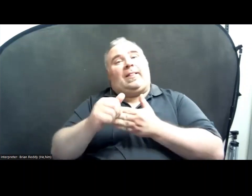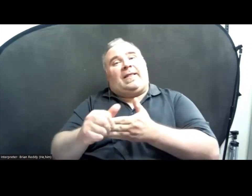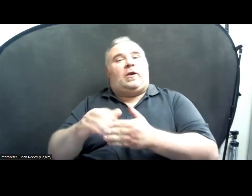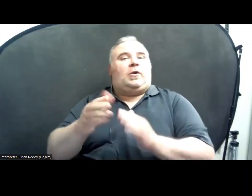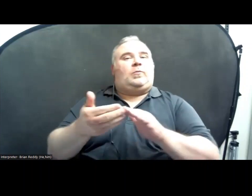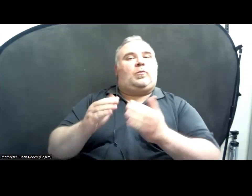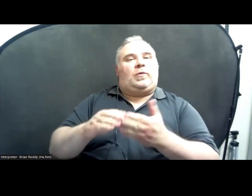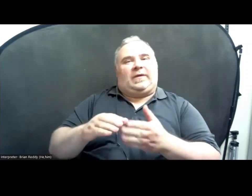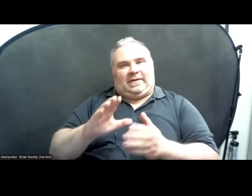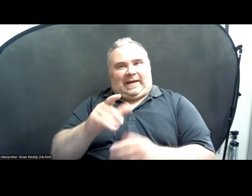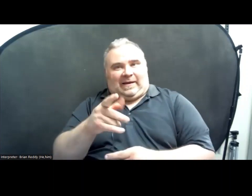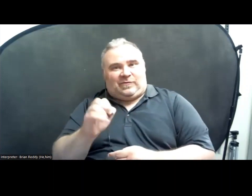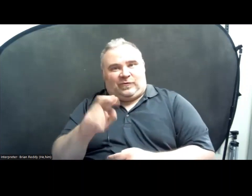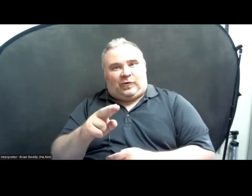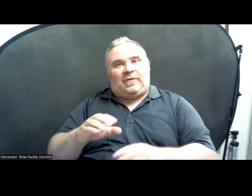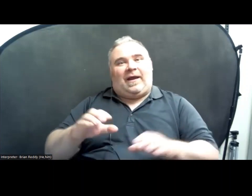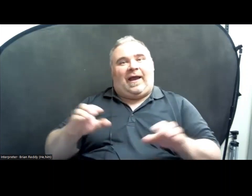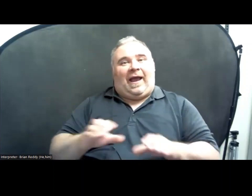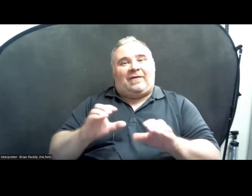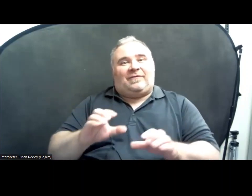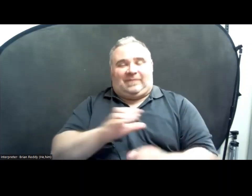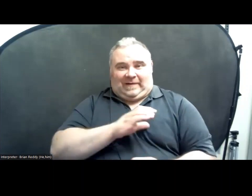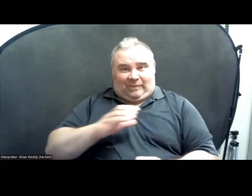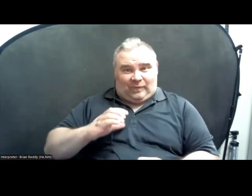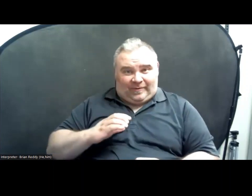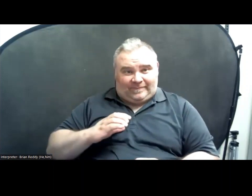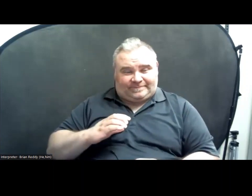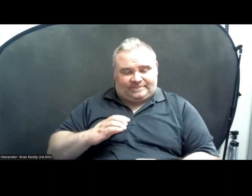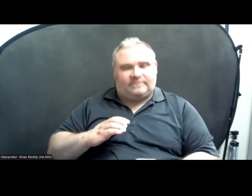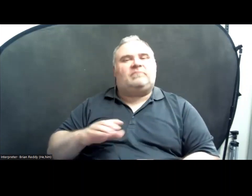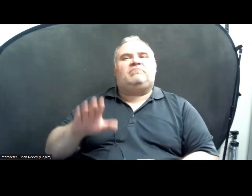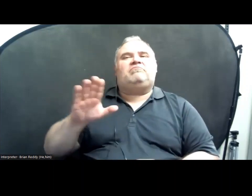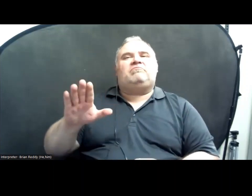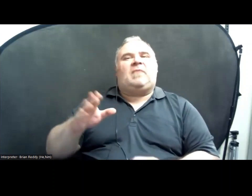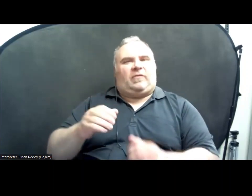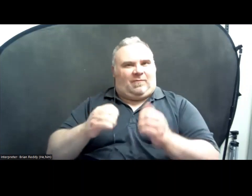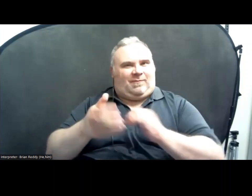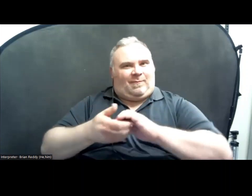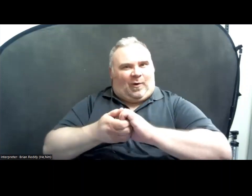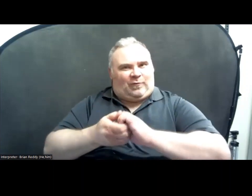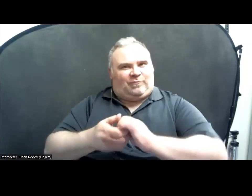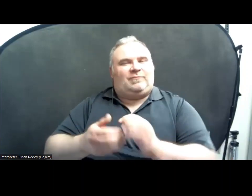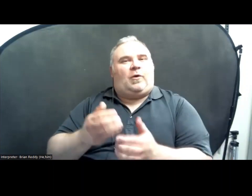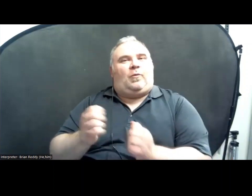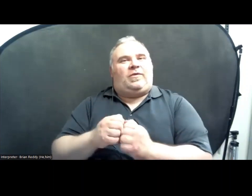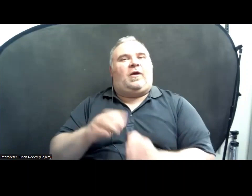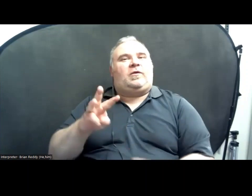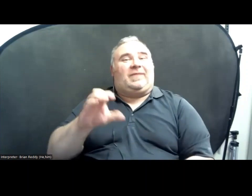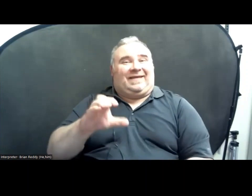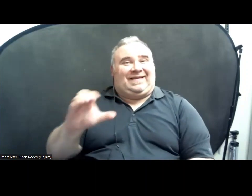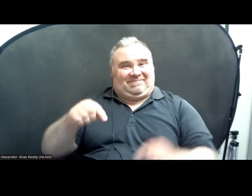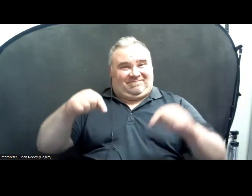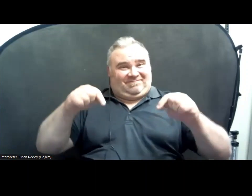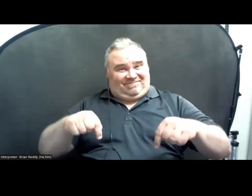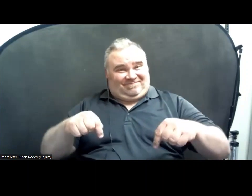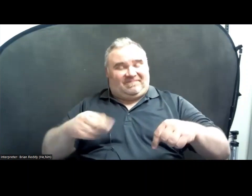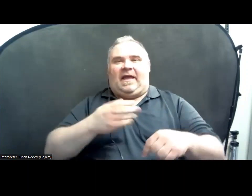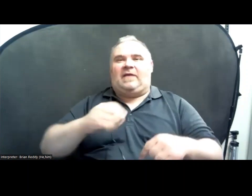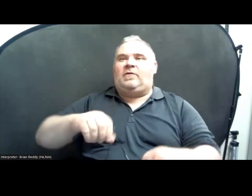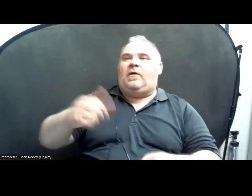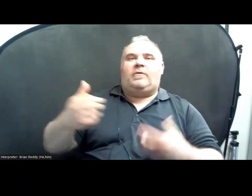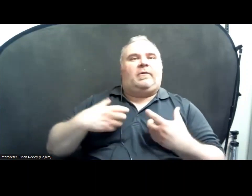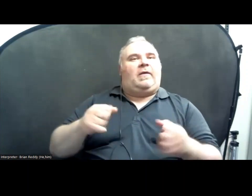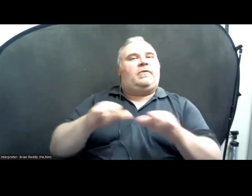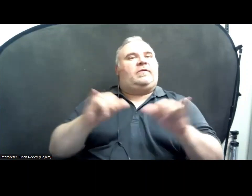Cancer Action Council's Access to Cancer Care Working Group. He is a strategic partner to the Wilmot Cancer Institute, as well as other health